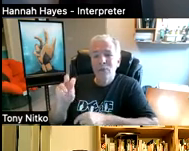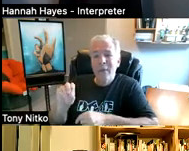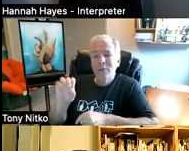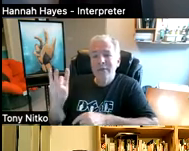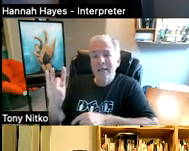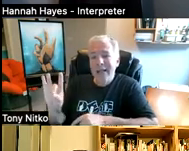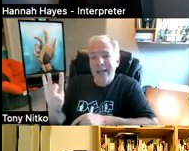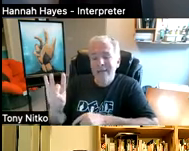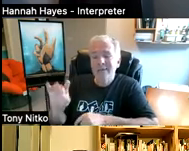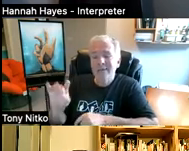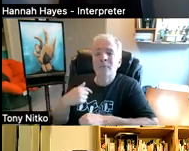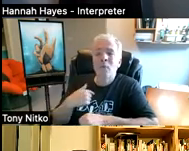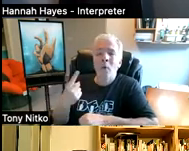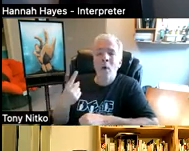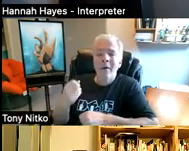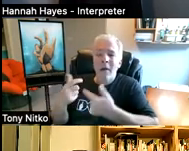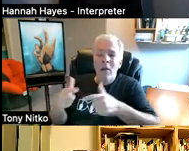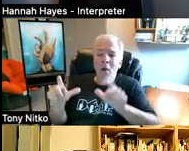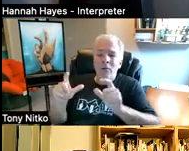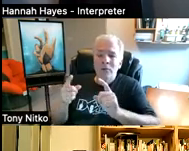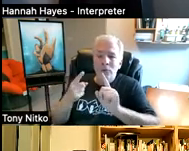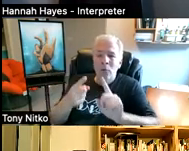Inc. in